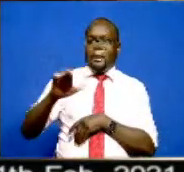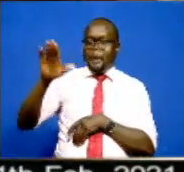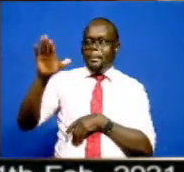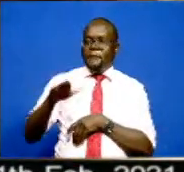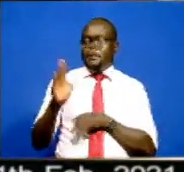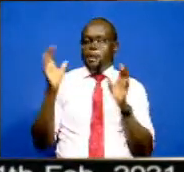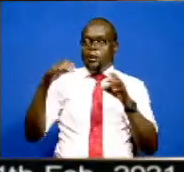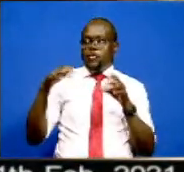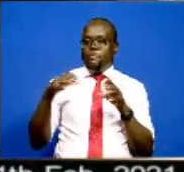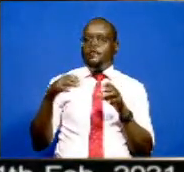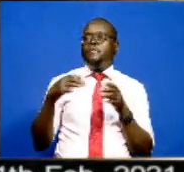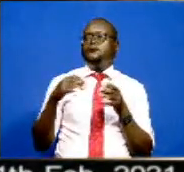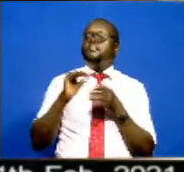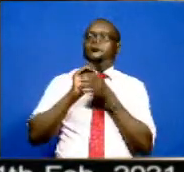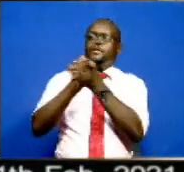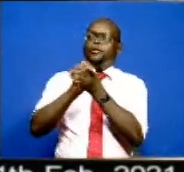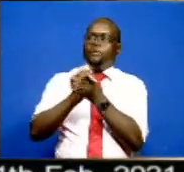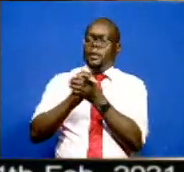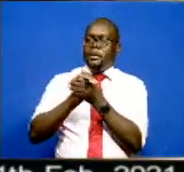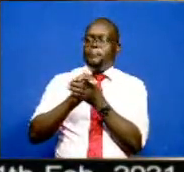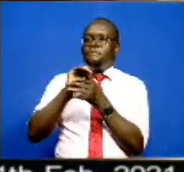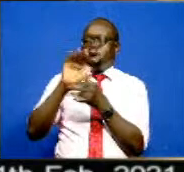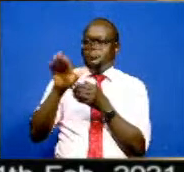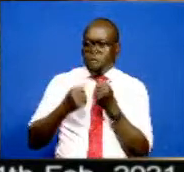the Jubilee Coalition, to second.